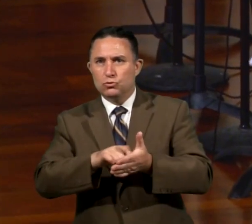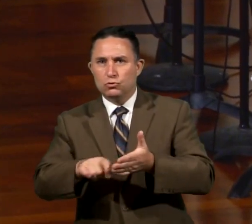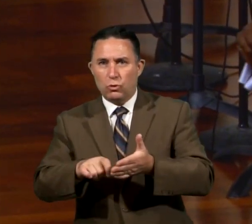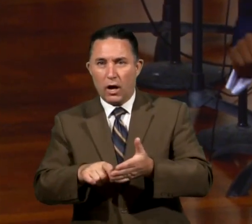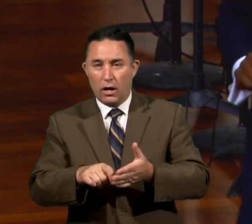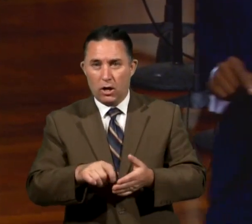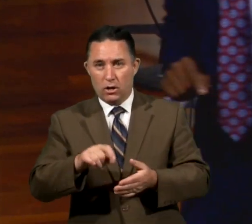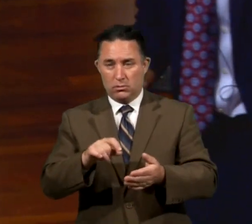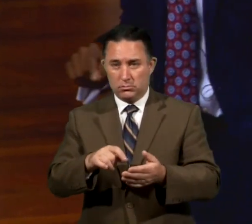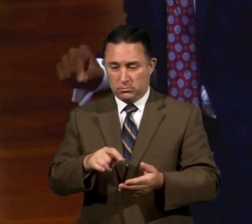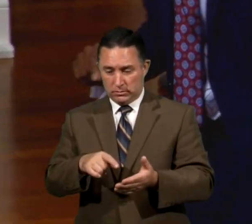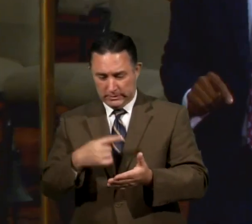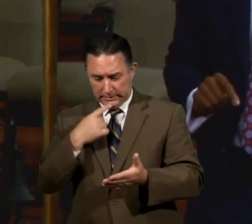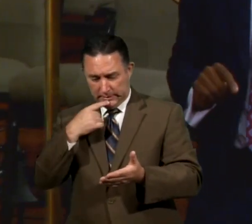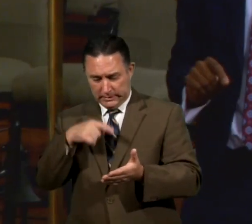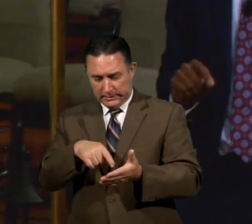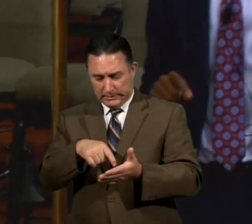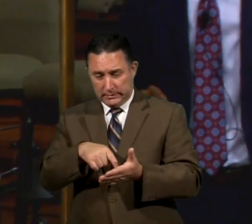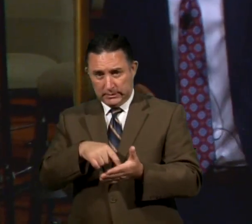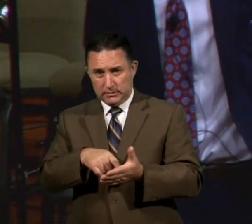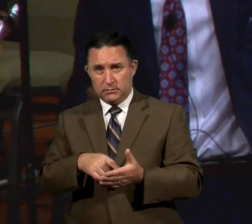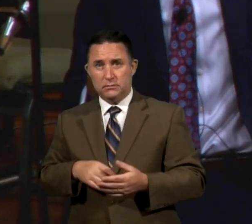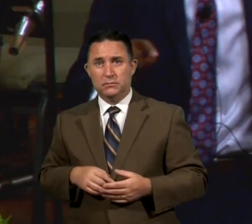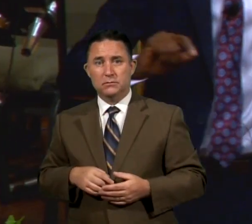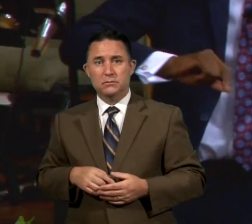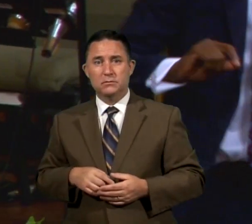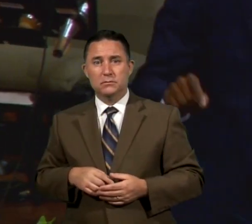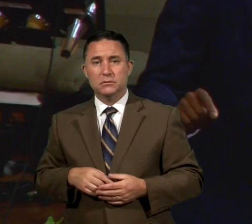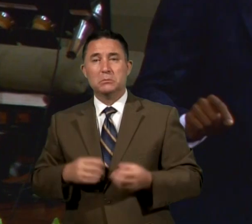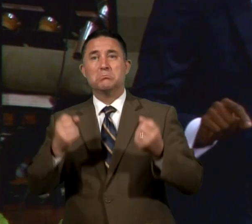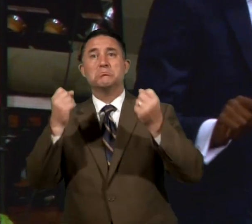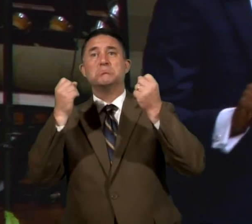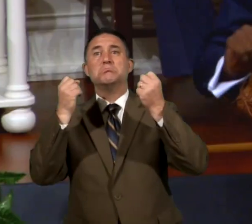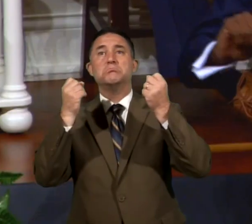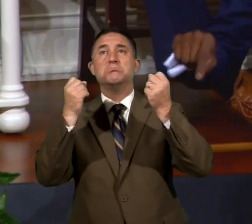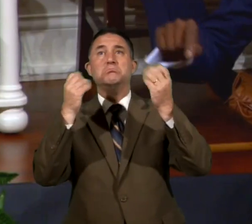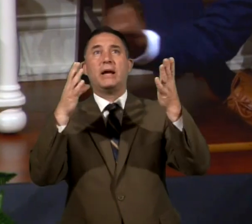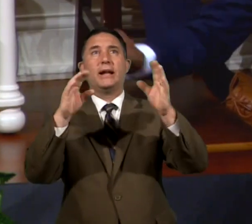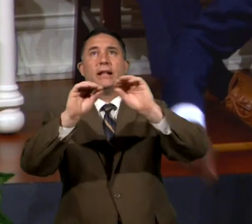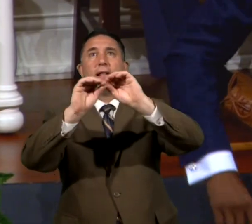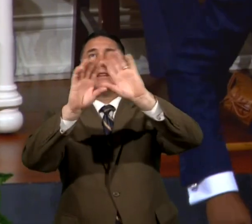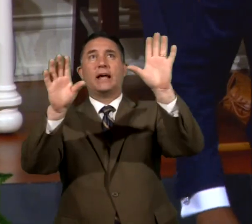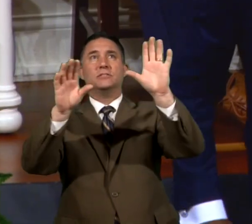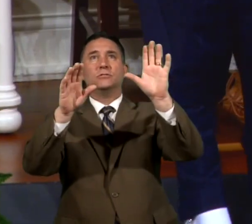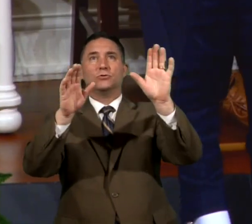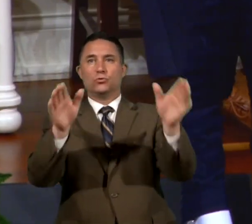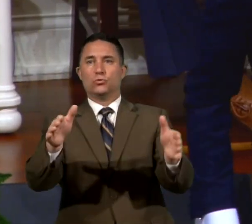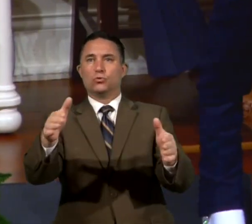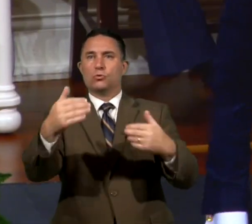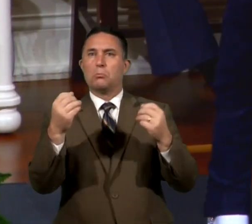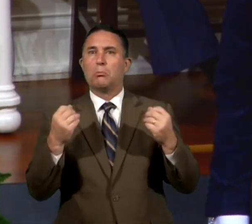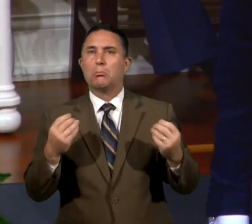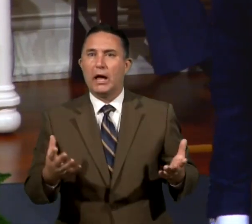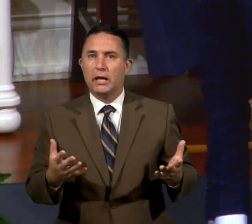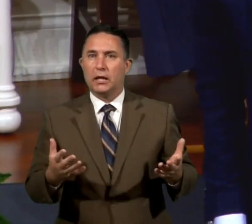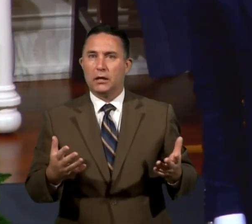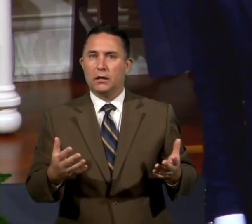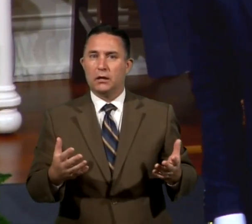He says that there were many lights in the room.